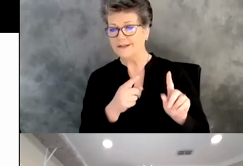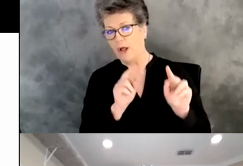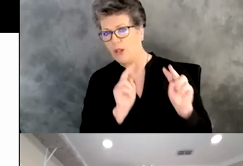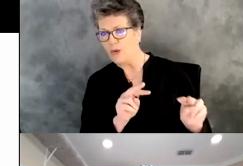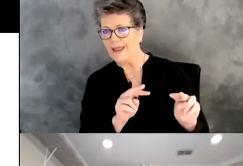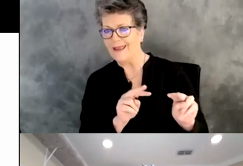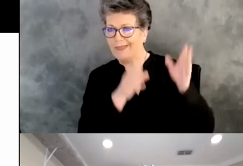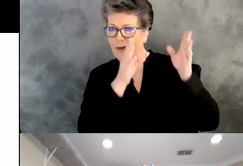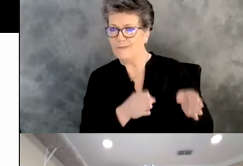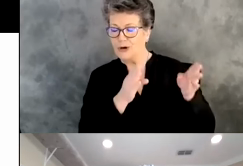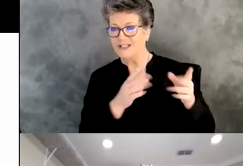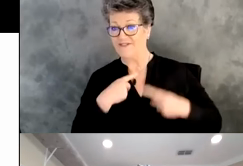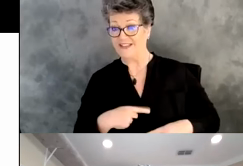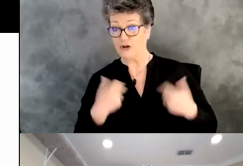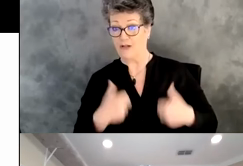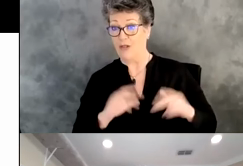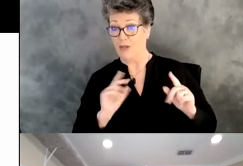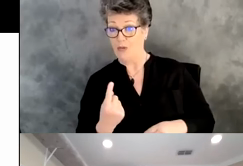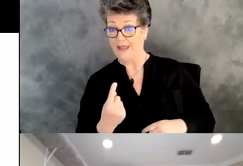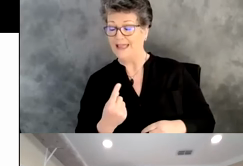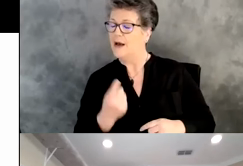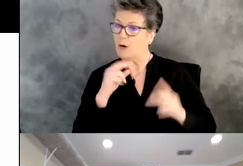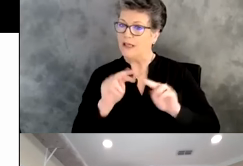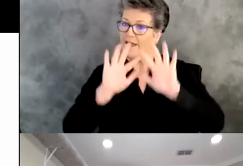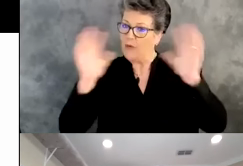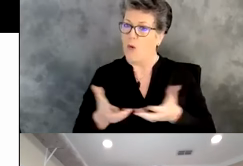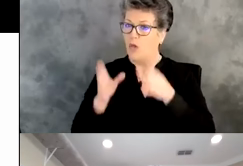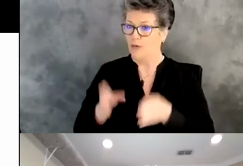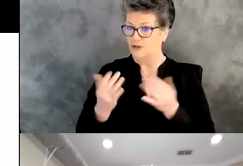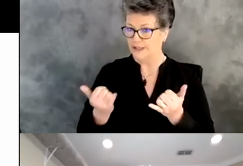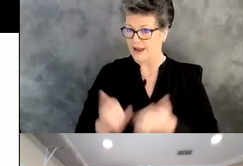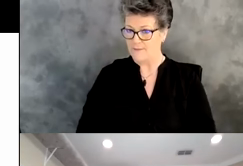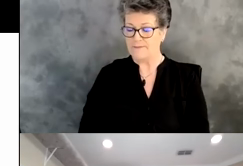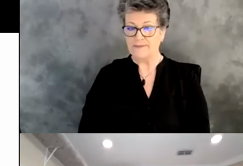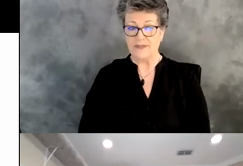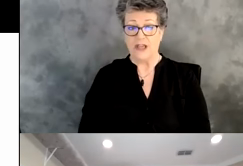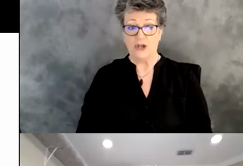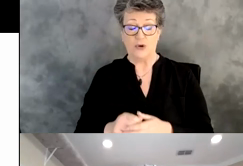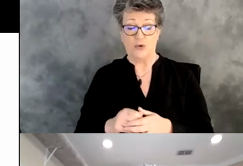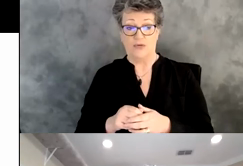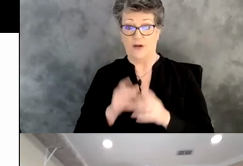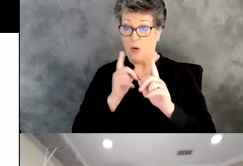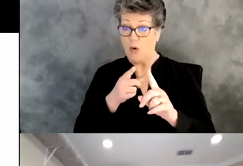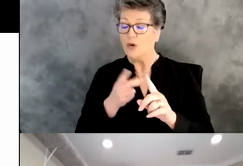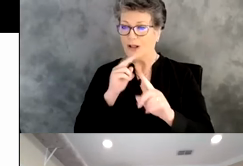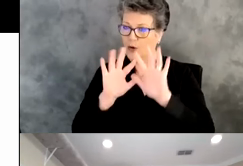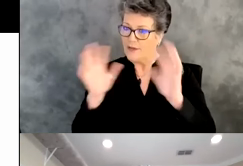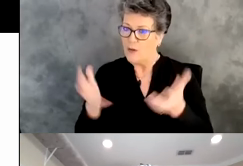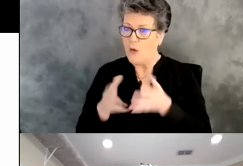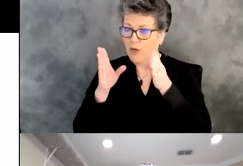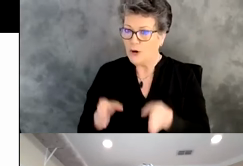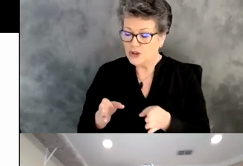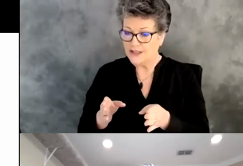the person's physical health and really looking at the whole person. And so the idea of CalAIM is that we would look at the whole person, we would